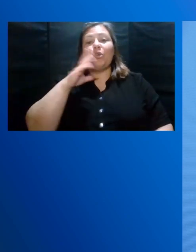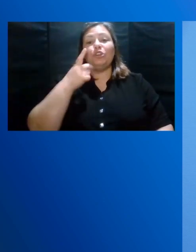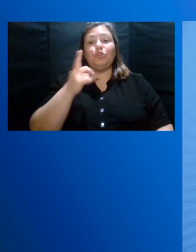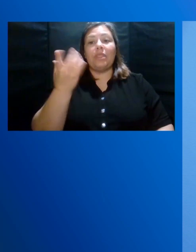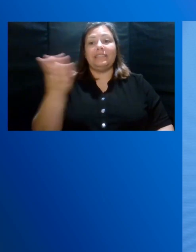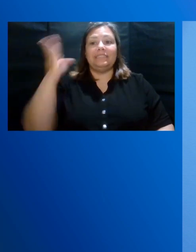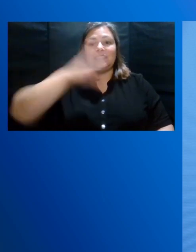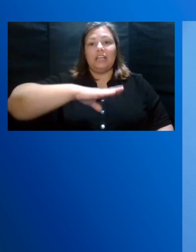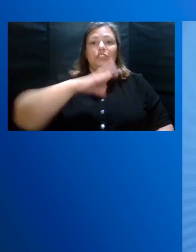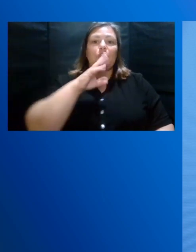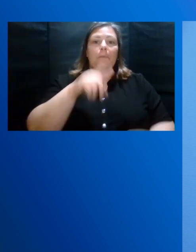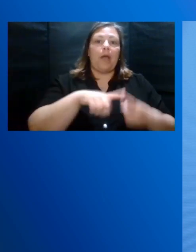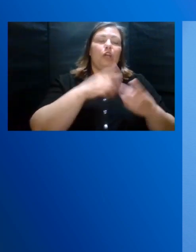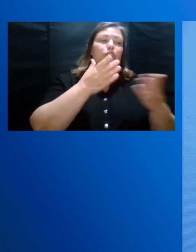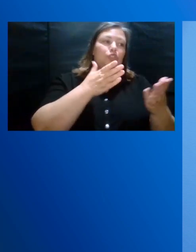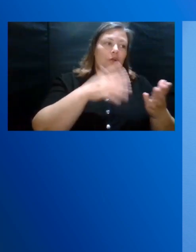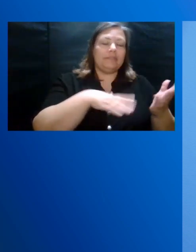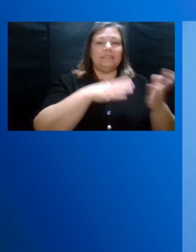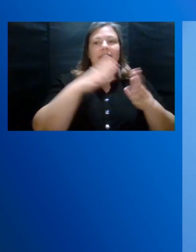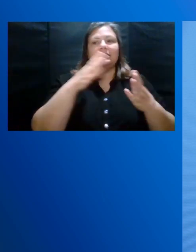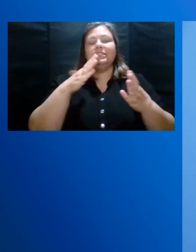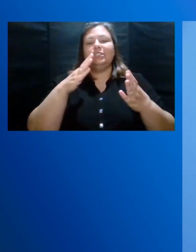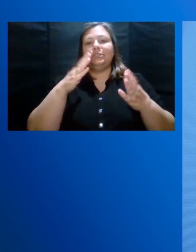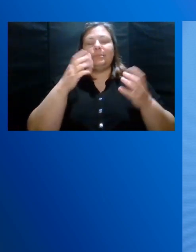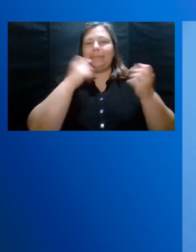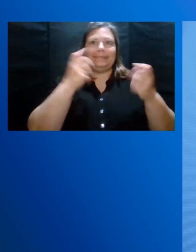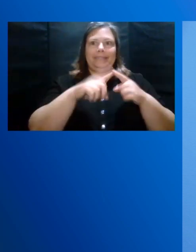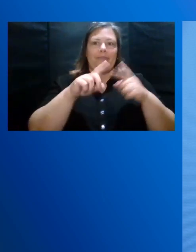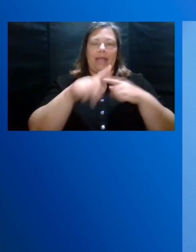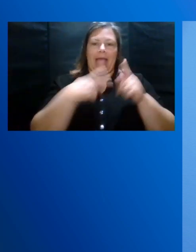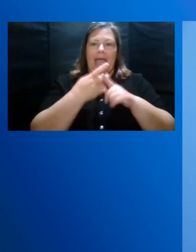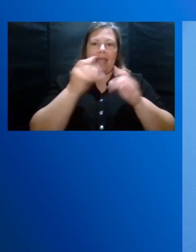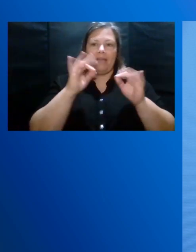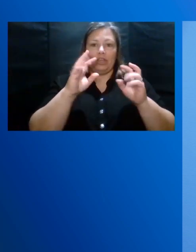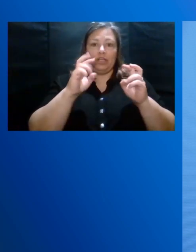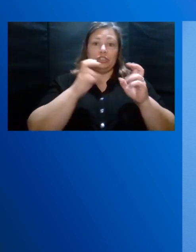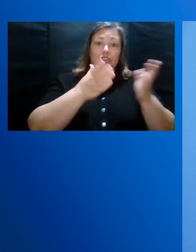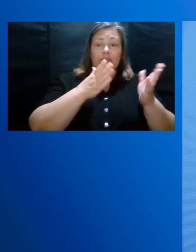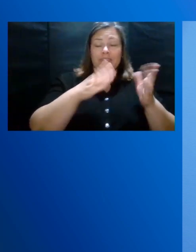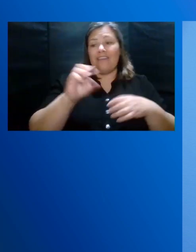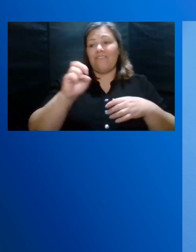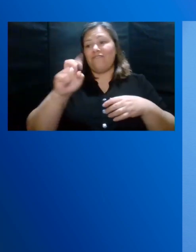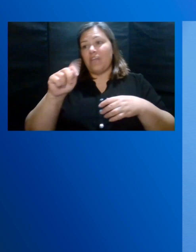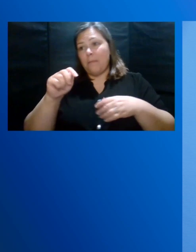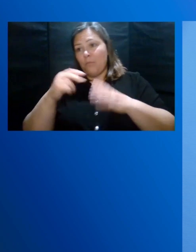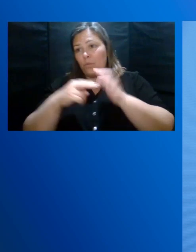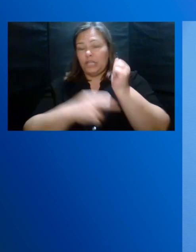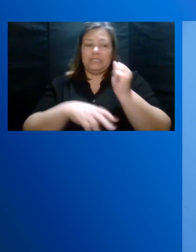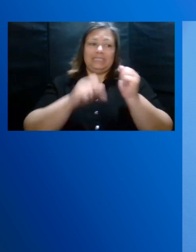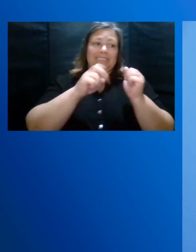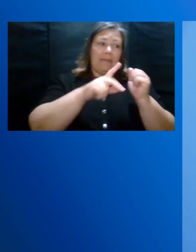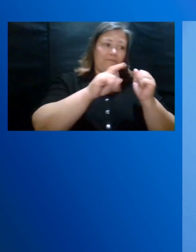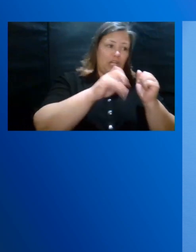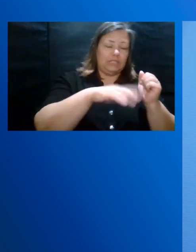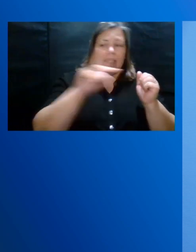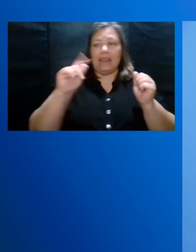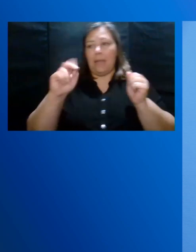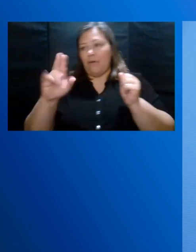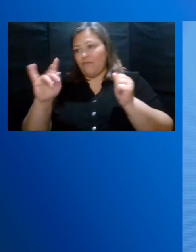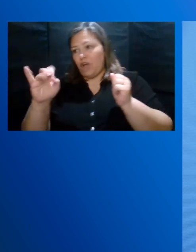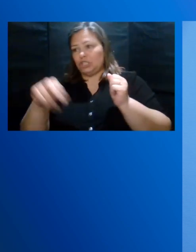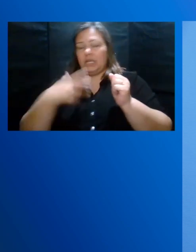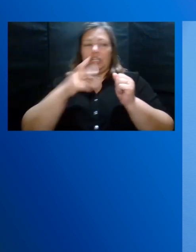serverless. We've been talking about serverless on many different services, from EventBridge to step functions to Lambda functions to